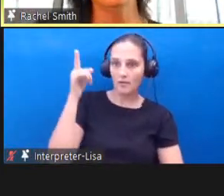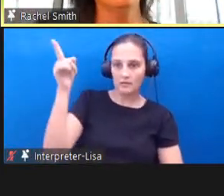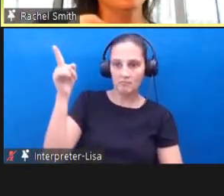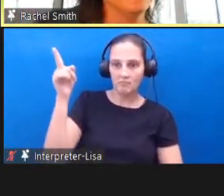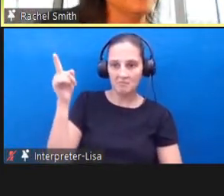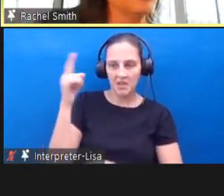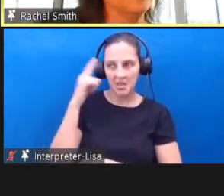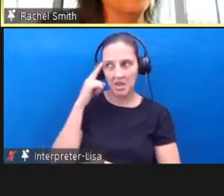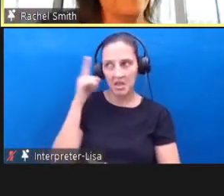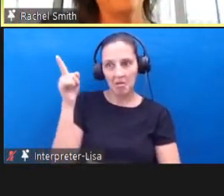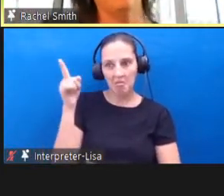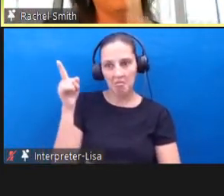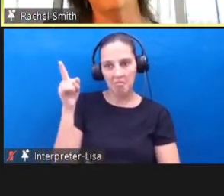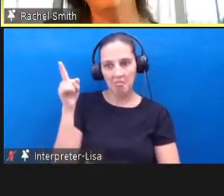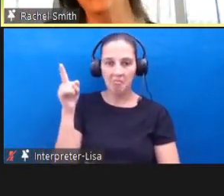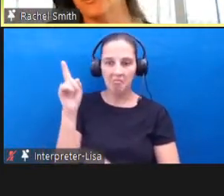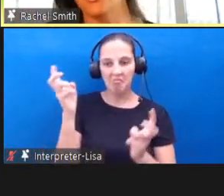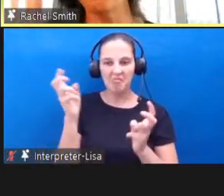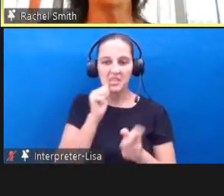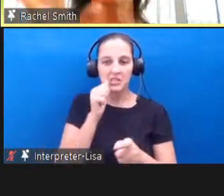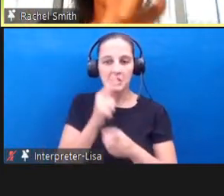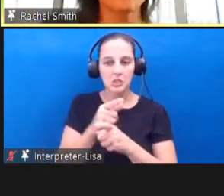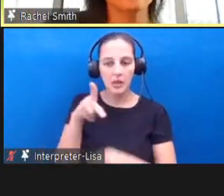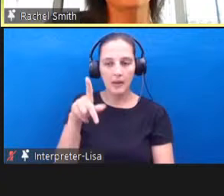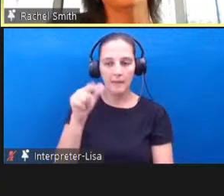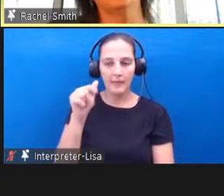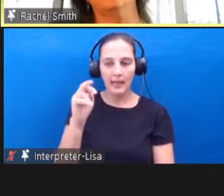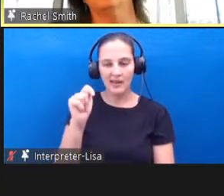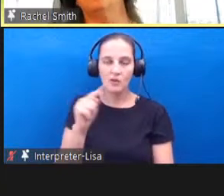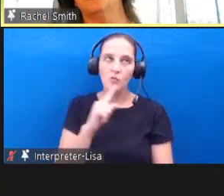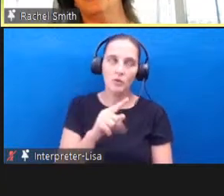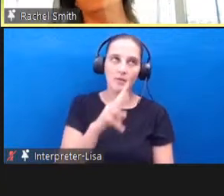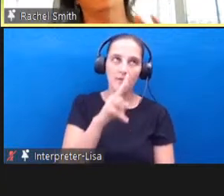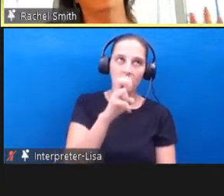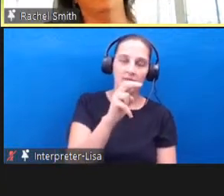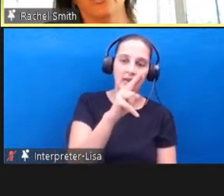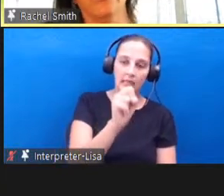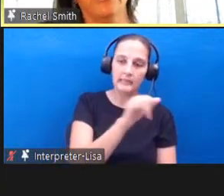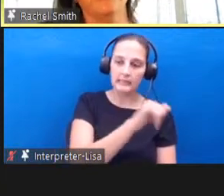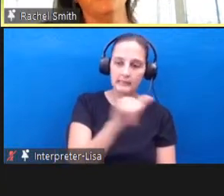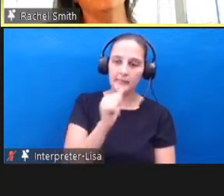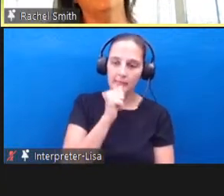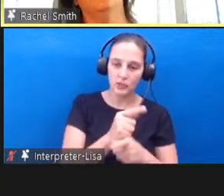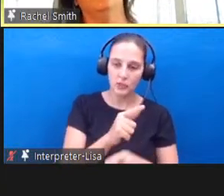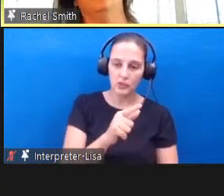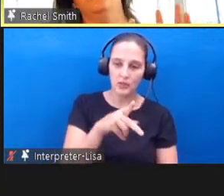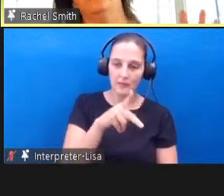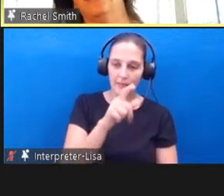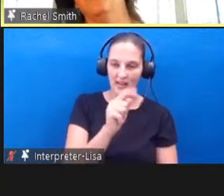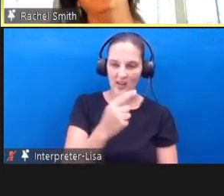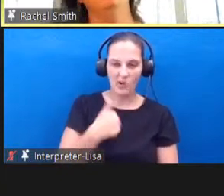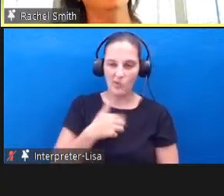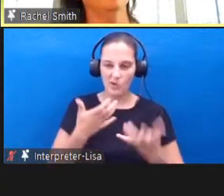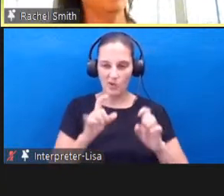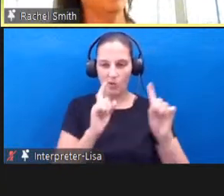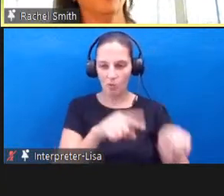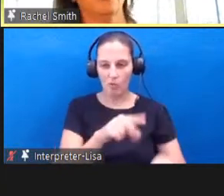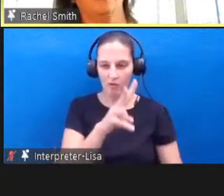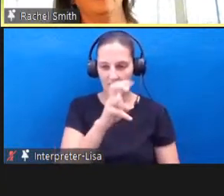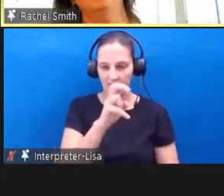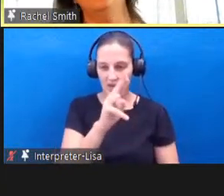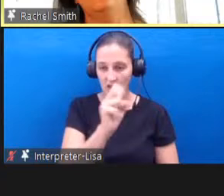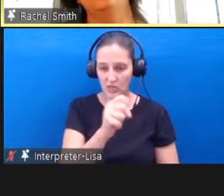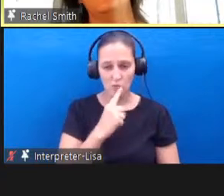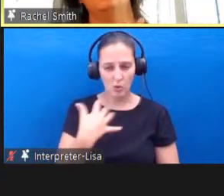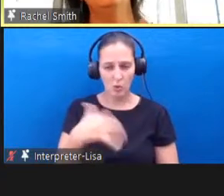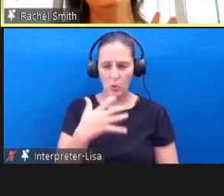sometimes think of it as a sister planet, although Venus is also considered a sister planet sometimes, although we don't want to go to Venus anytime soon because it's super